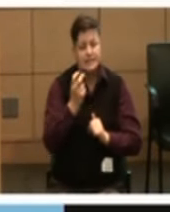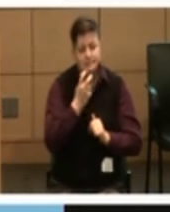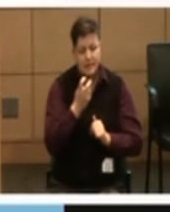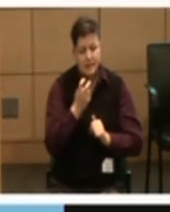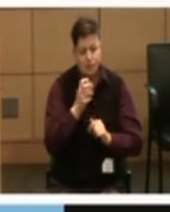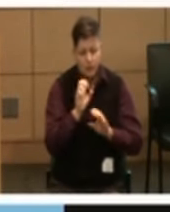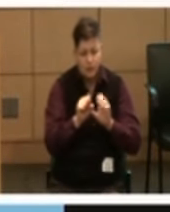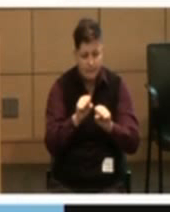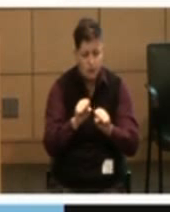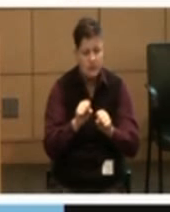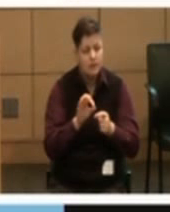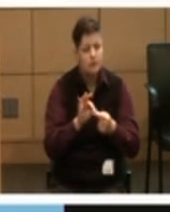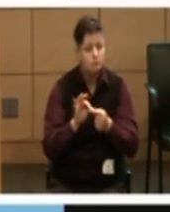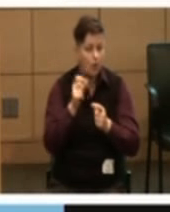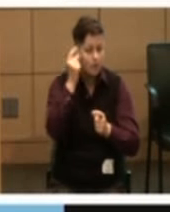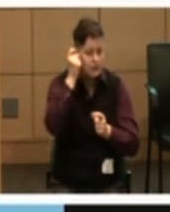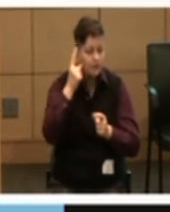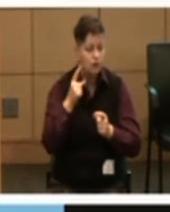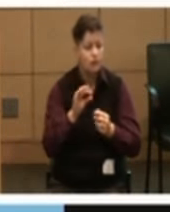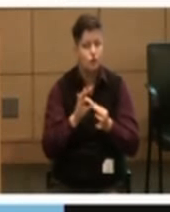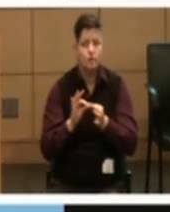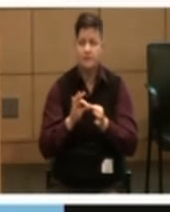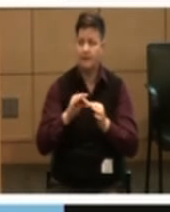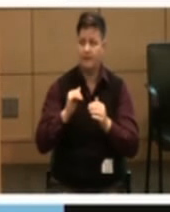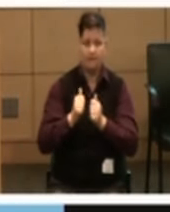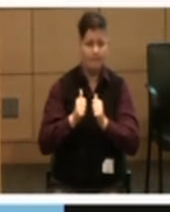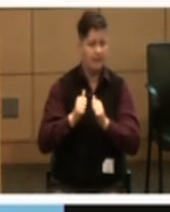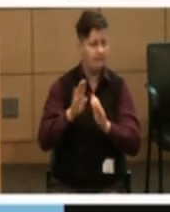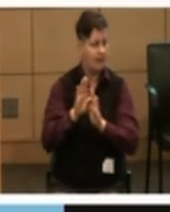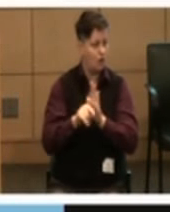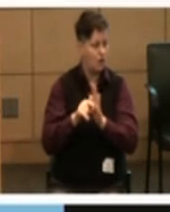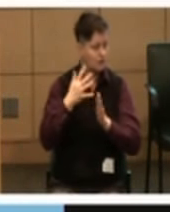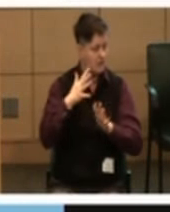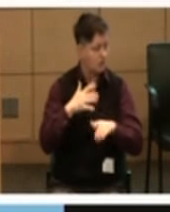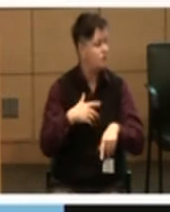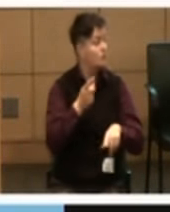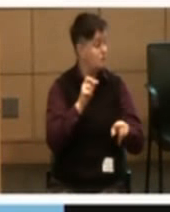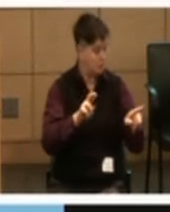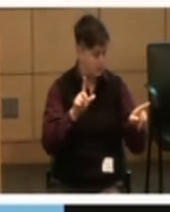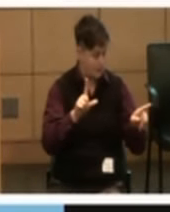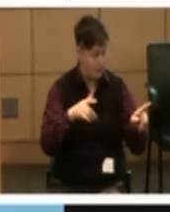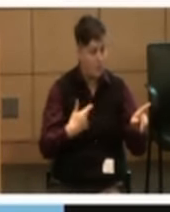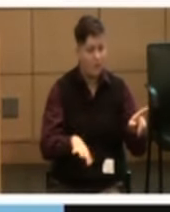background sounds. So as Dr. Leibel discussed, we can measure how well a child can